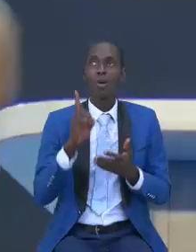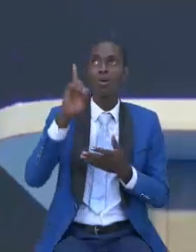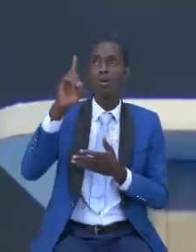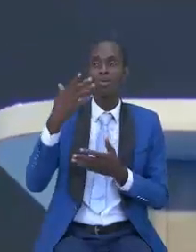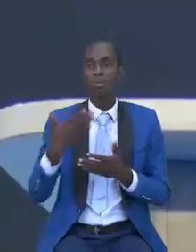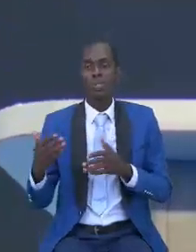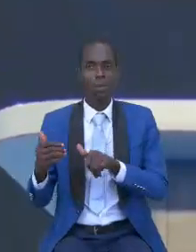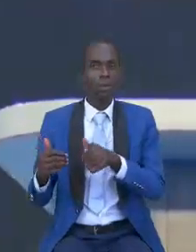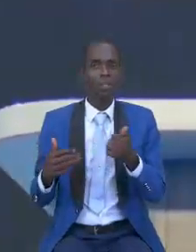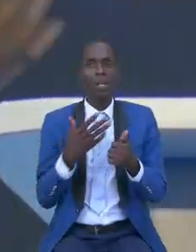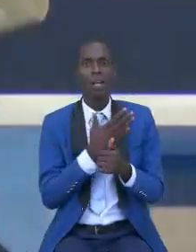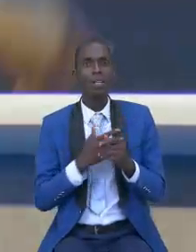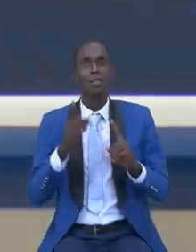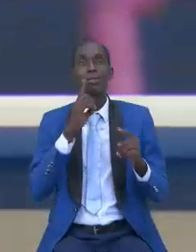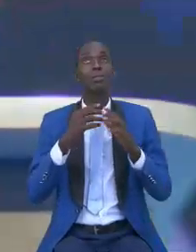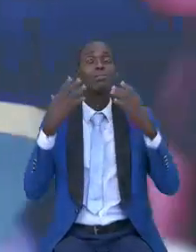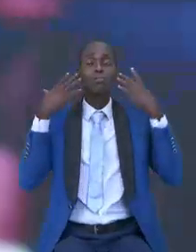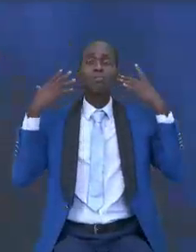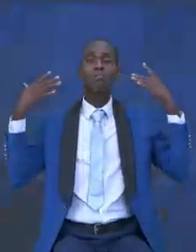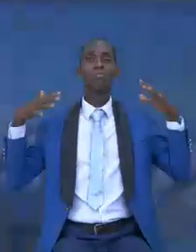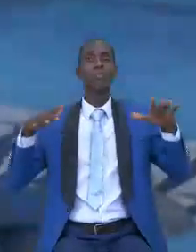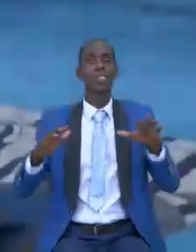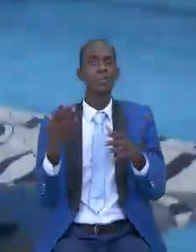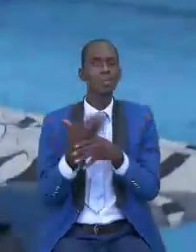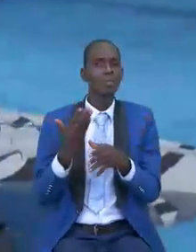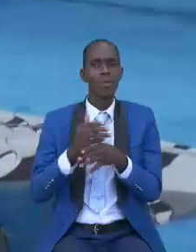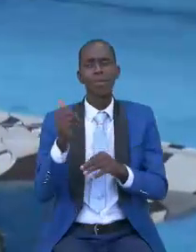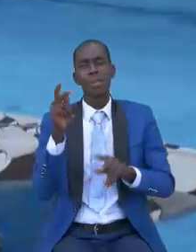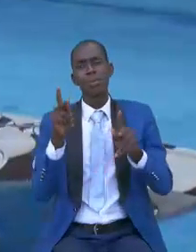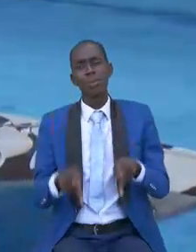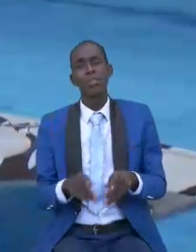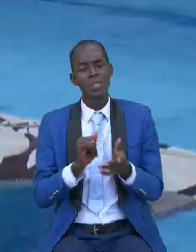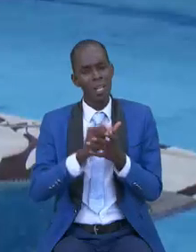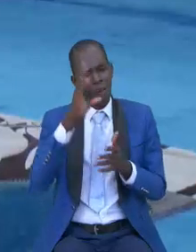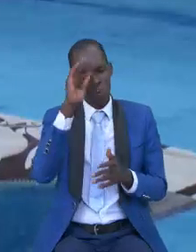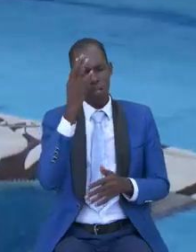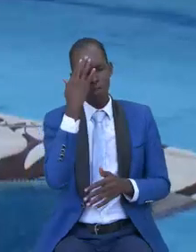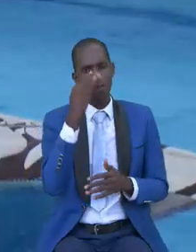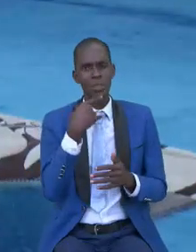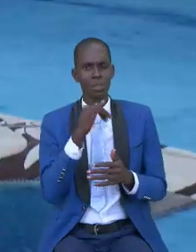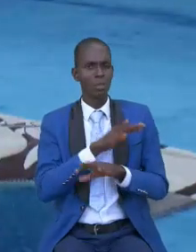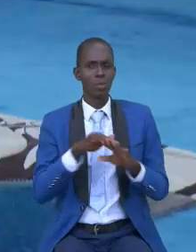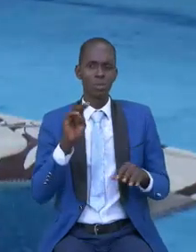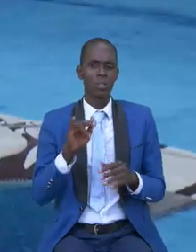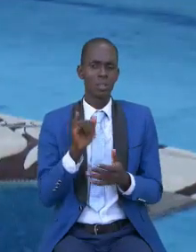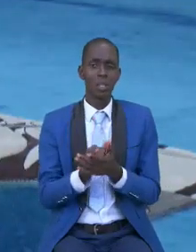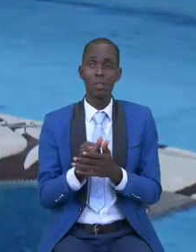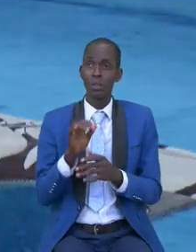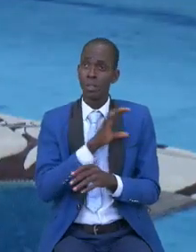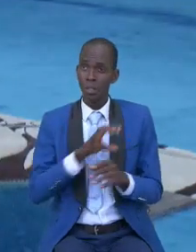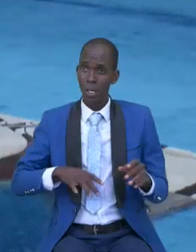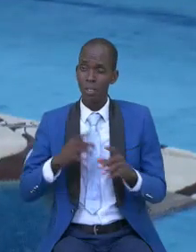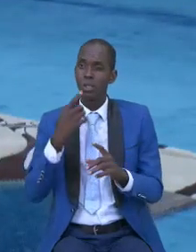then speaking out aloud, disturbing every other person. The man said, I don't need all that. Speak the